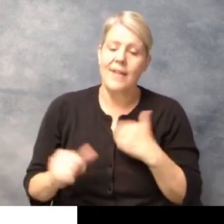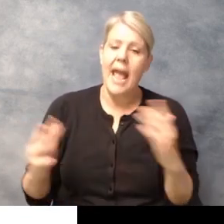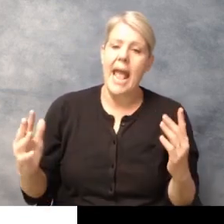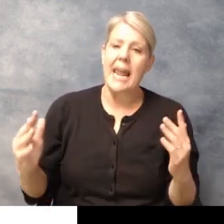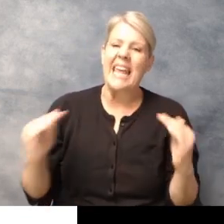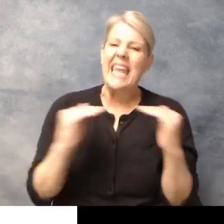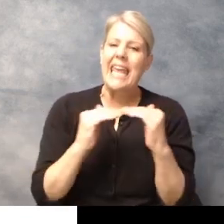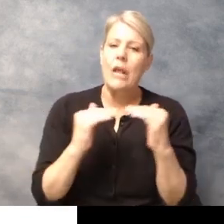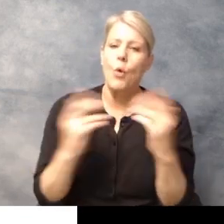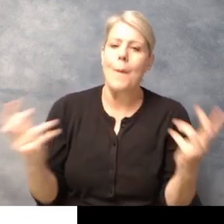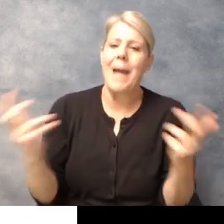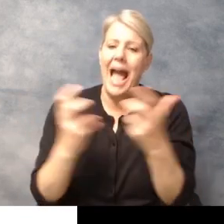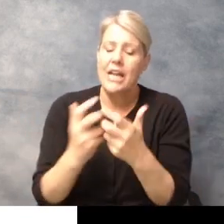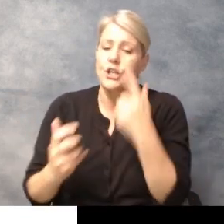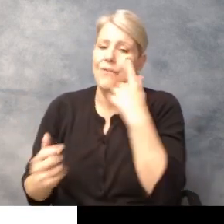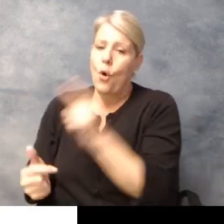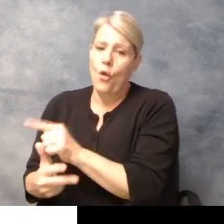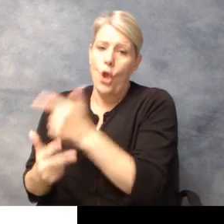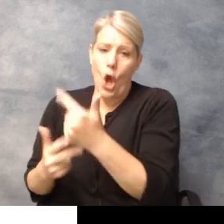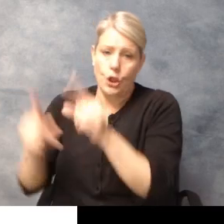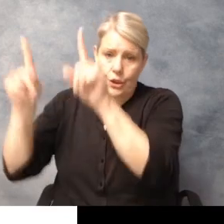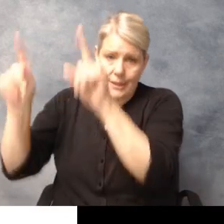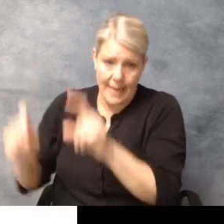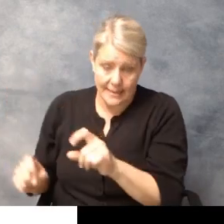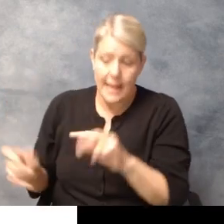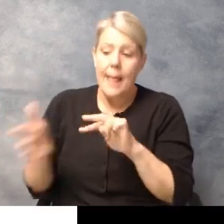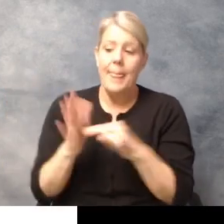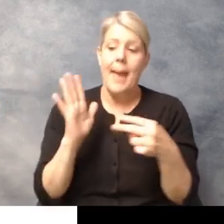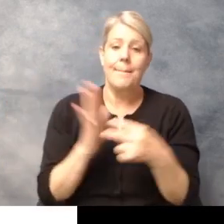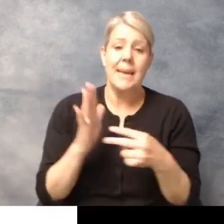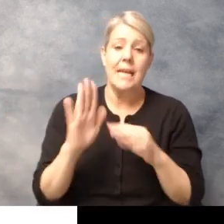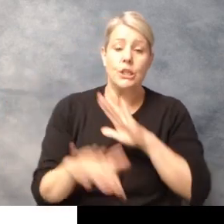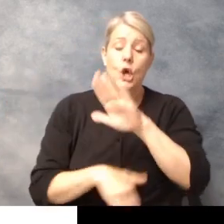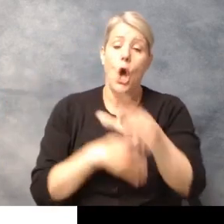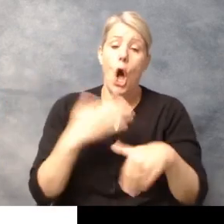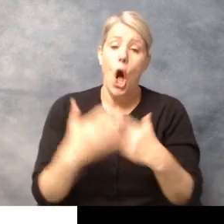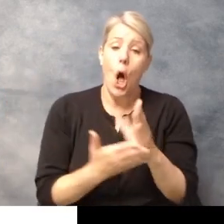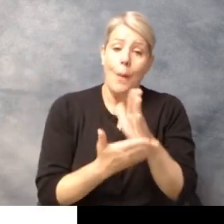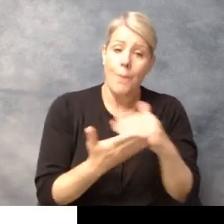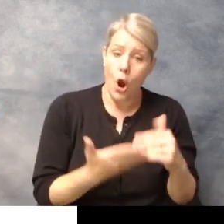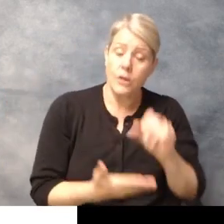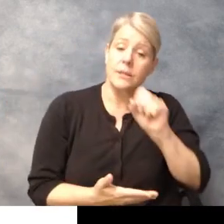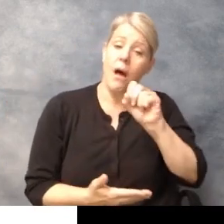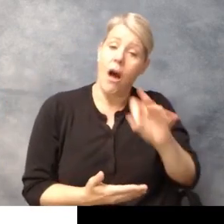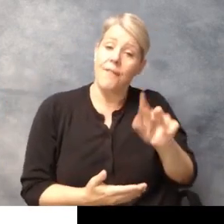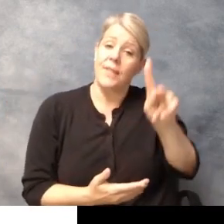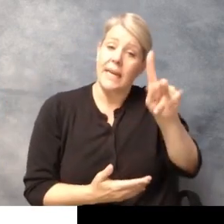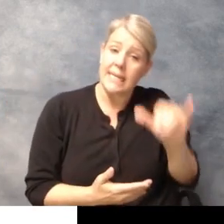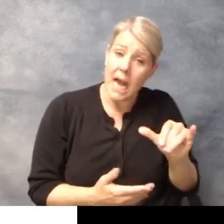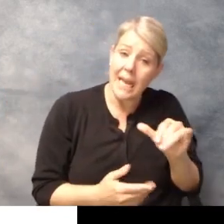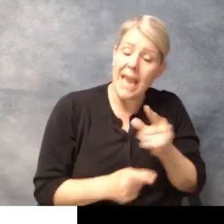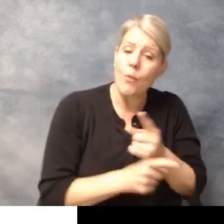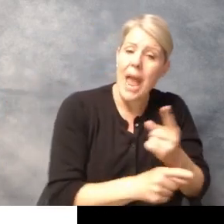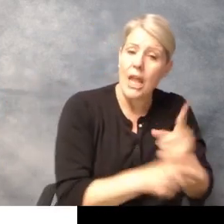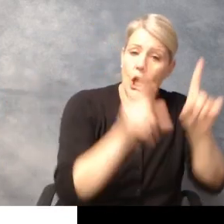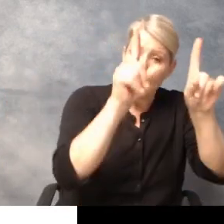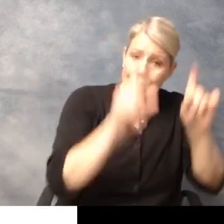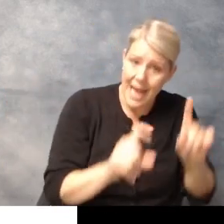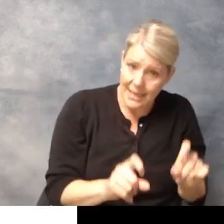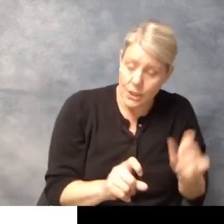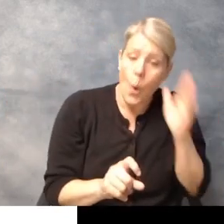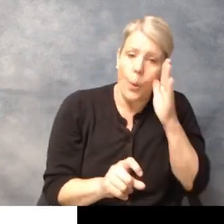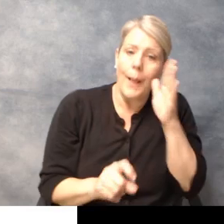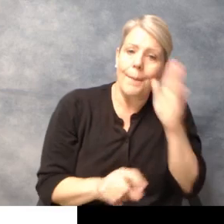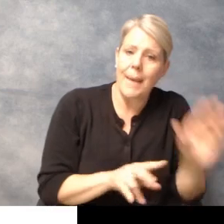target. This means that all parts of the Kentucky academic standard in its original form, but they are reduced in depth